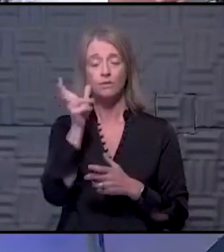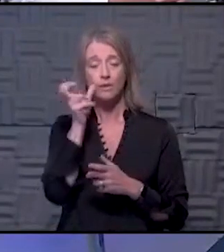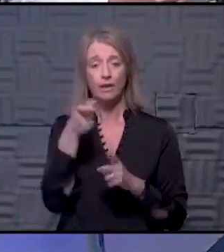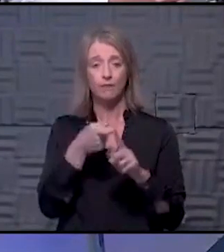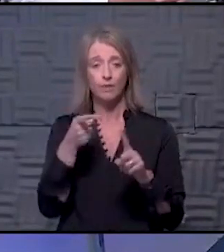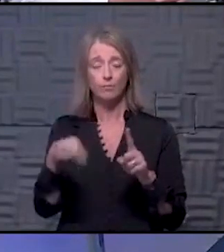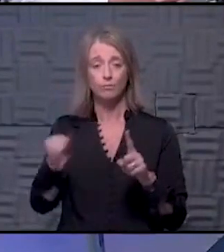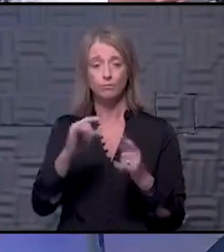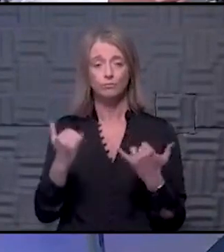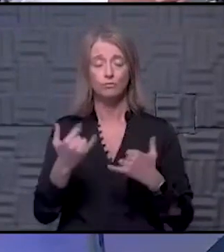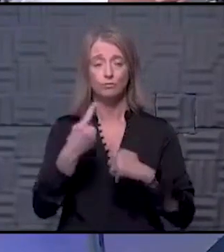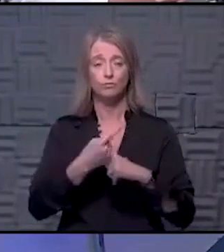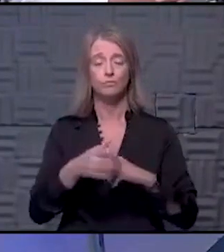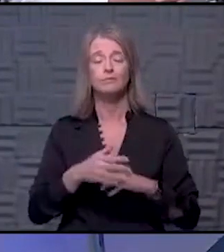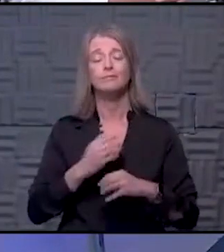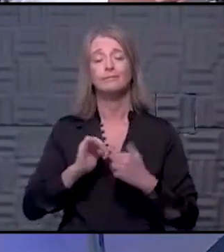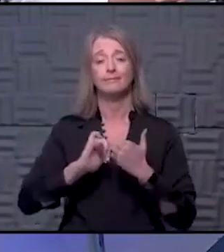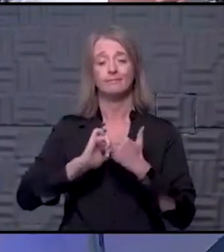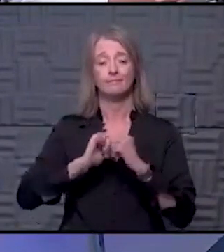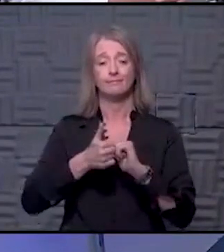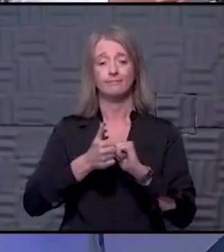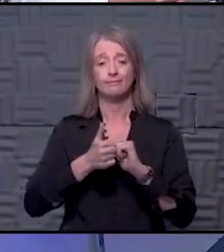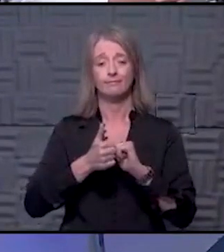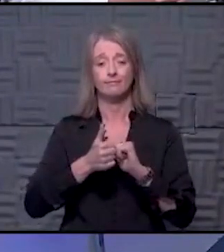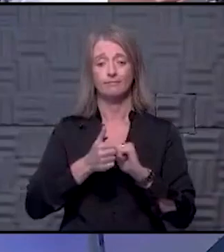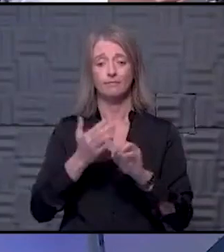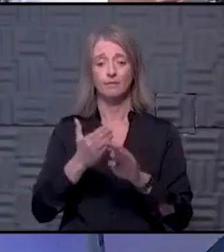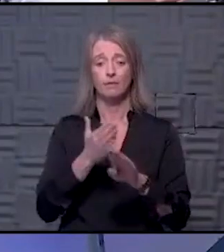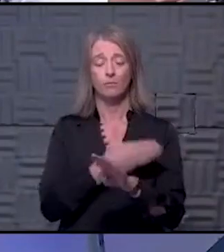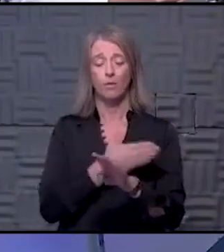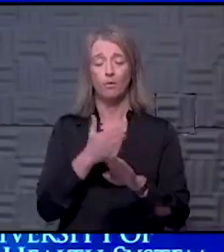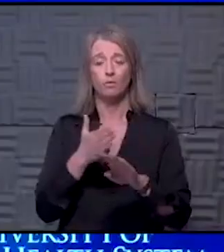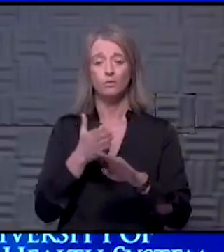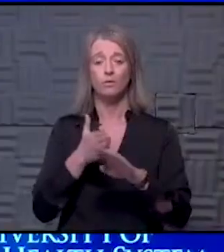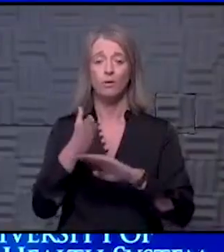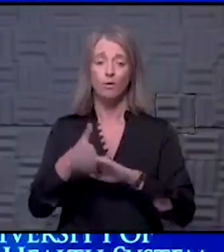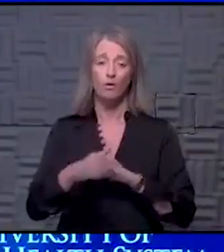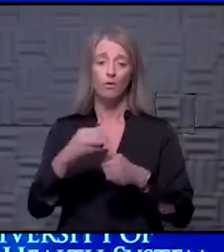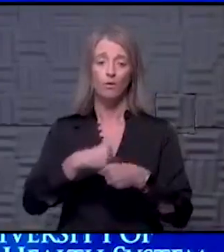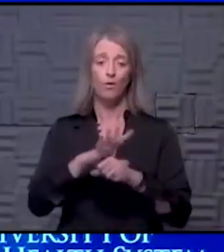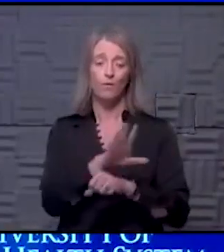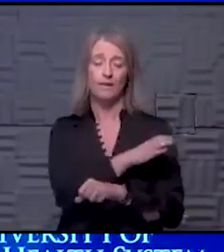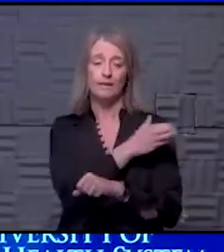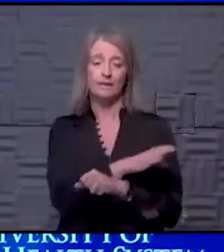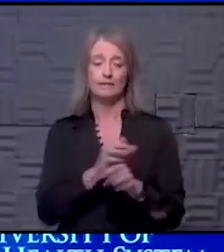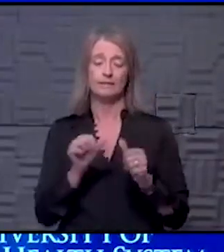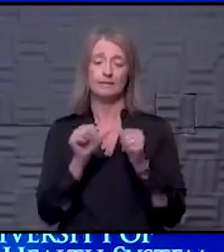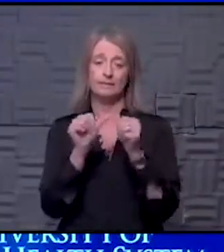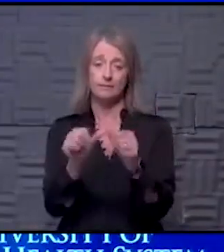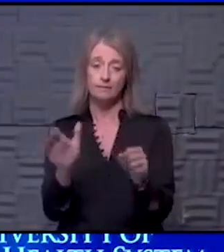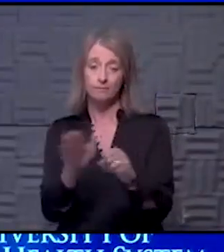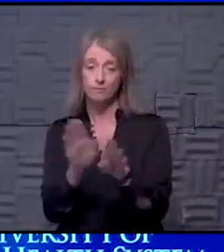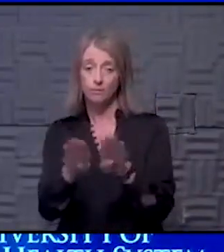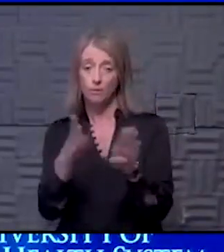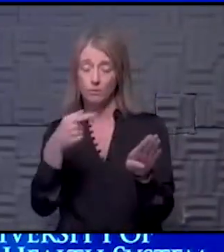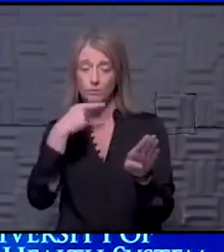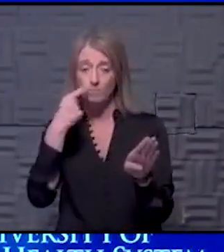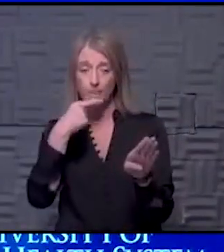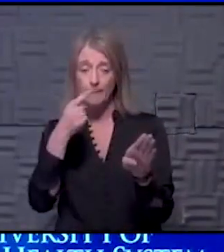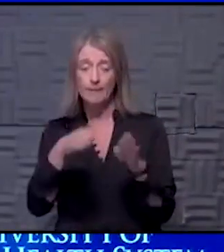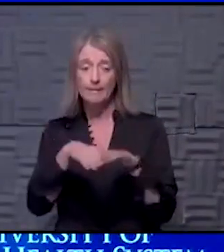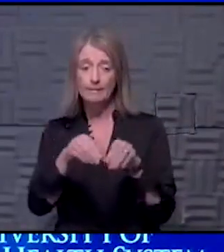you today. How is the post-COVID clinic or the long COVID clinic going here? Is it fully open to the